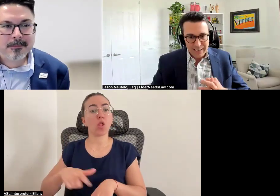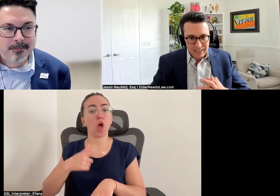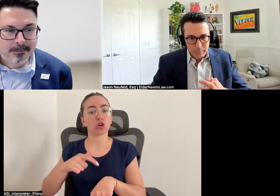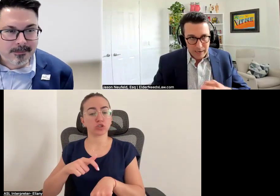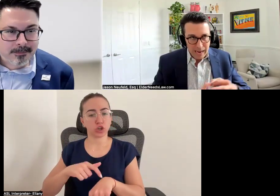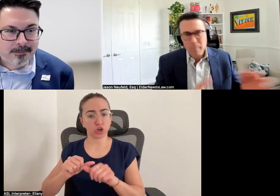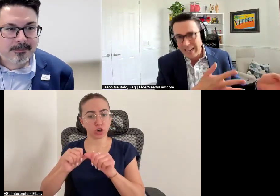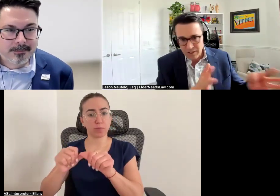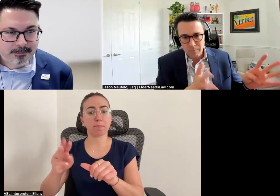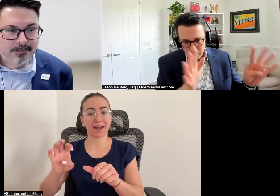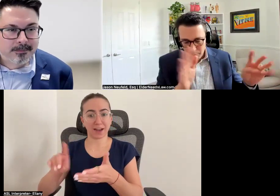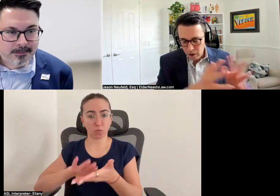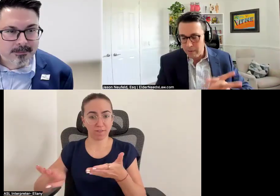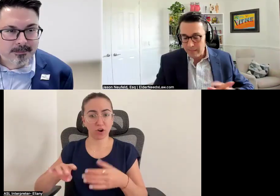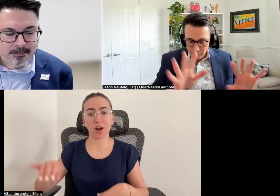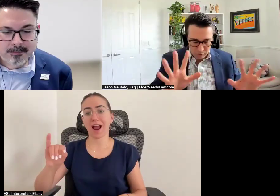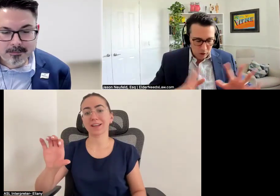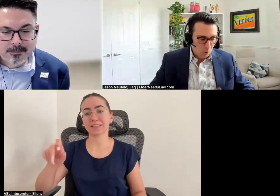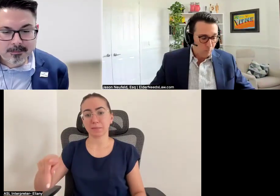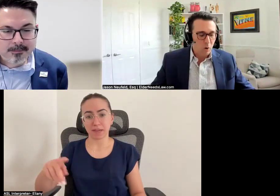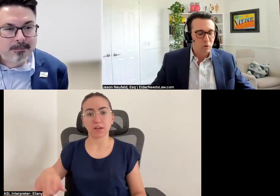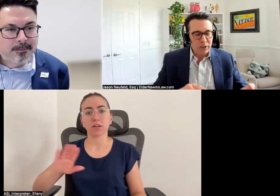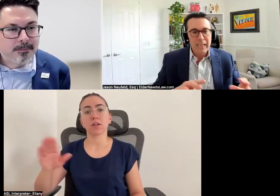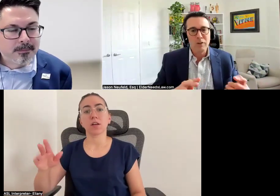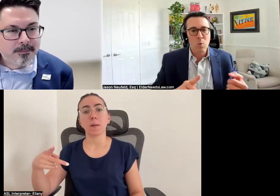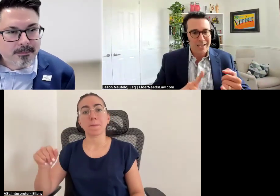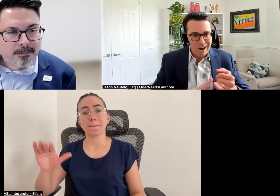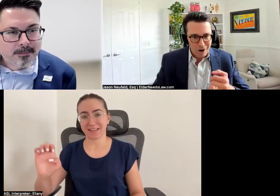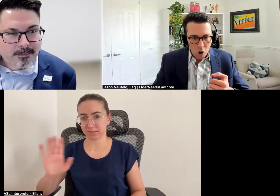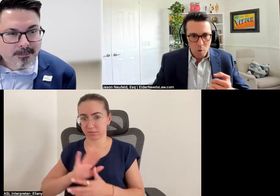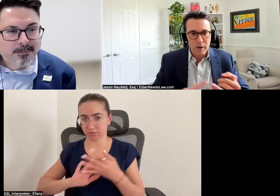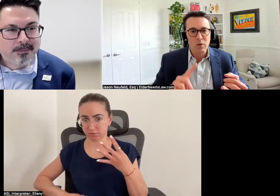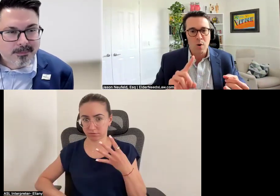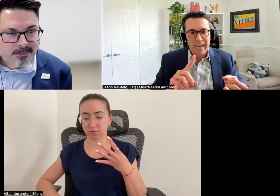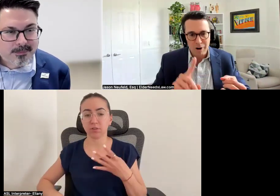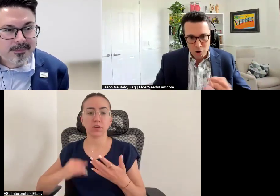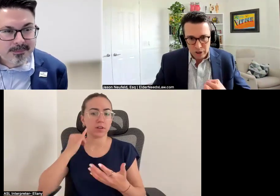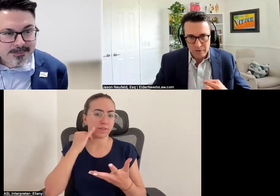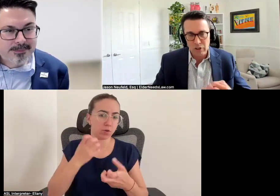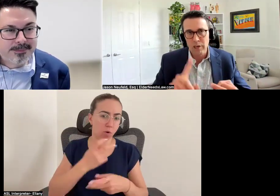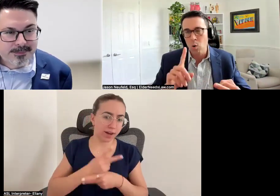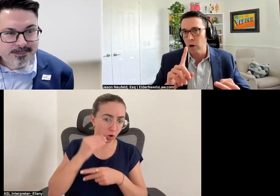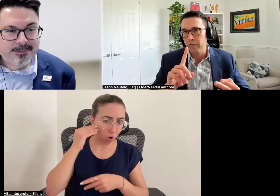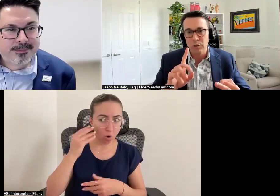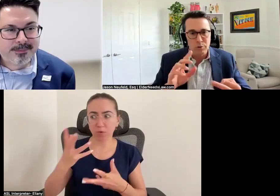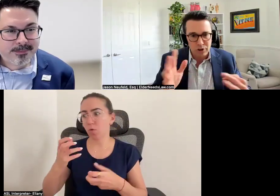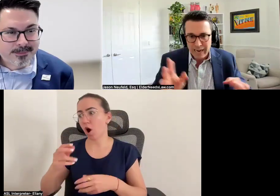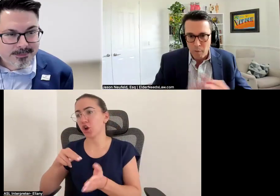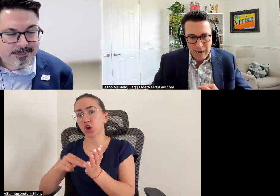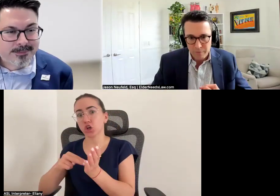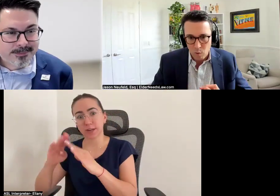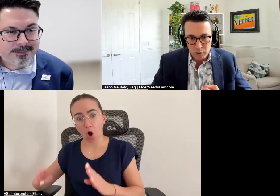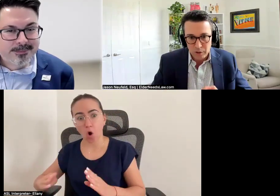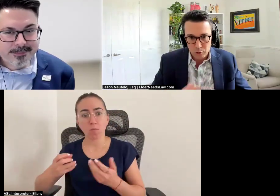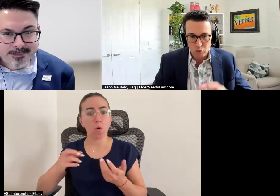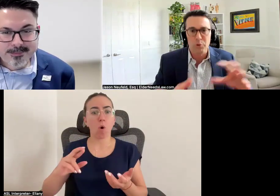and ICP and PACE. I'm talking about these programs. So it's really if you want care at home, if you want care in a nursing facility, or if you just need help